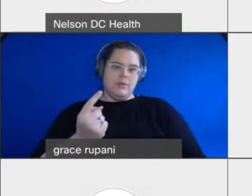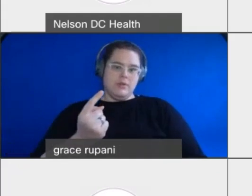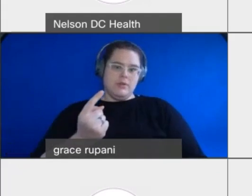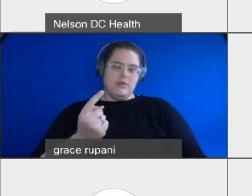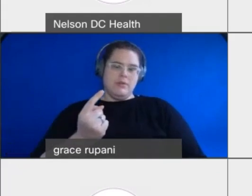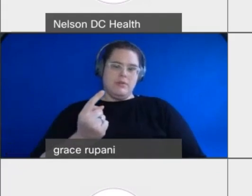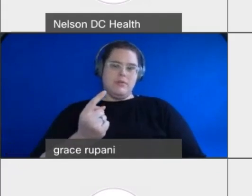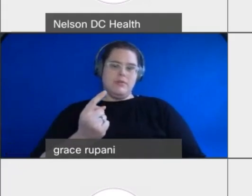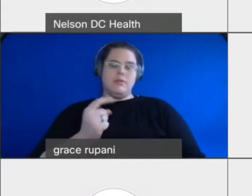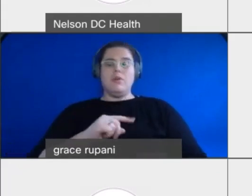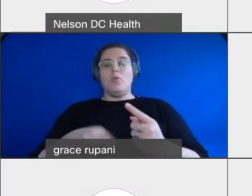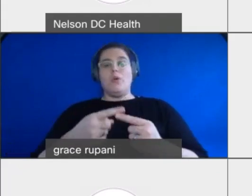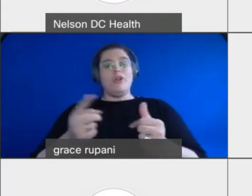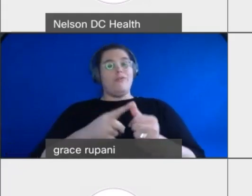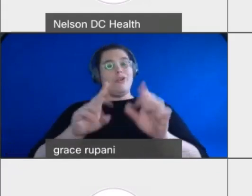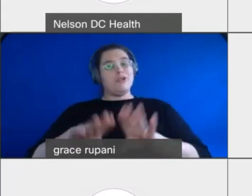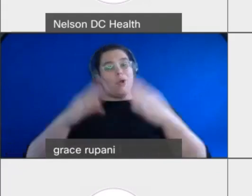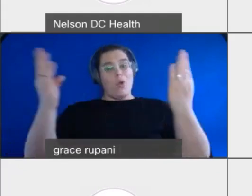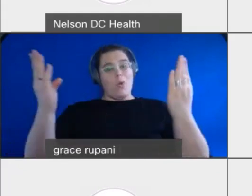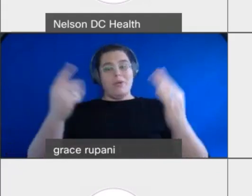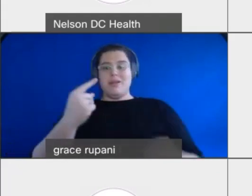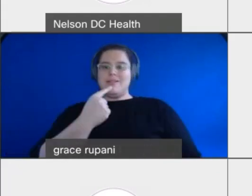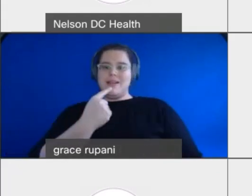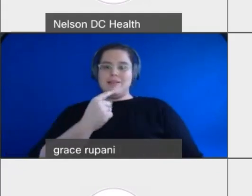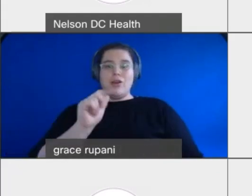up is